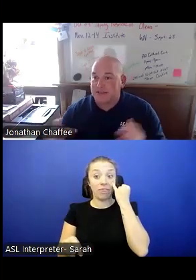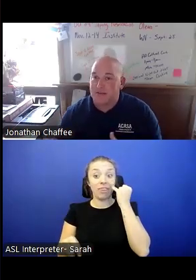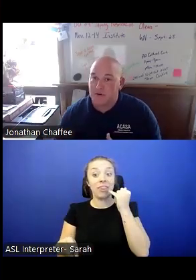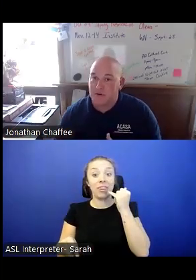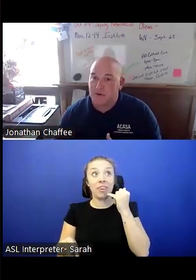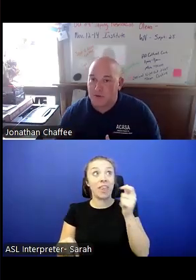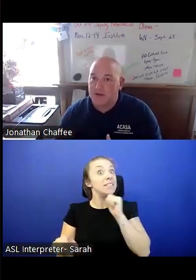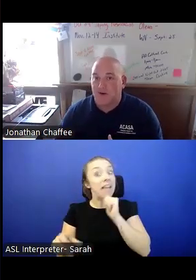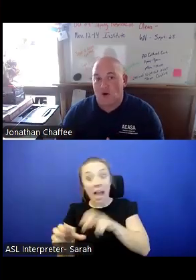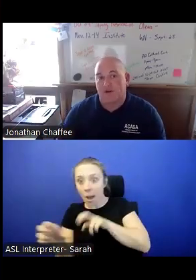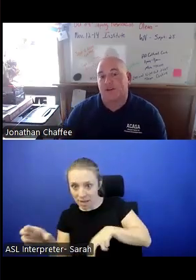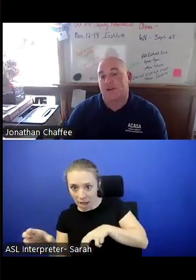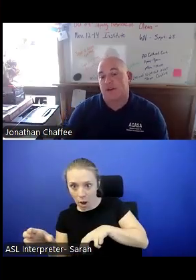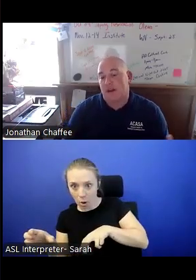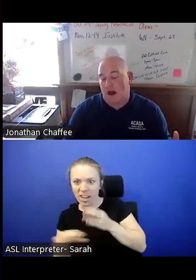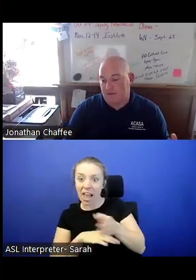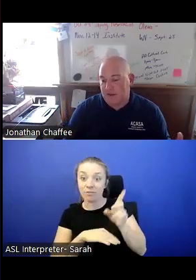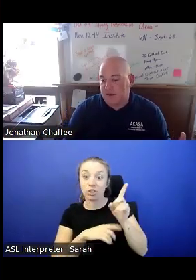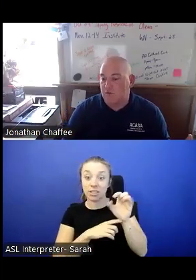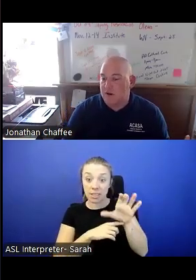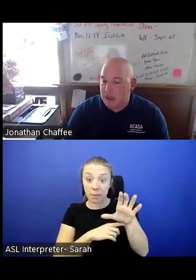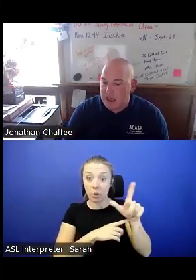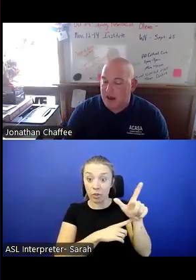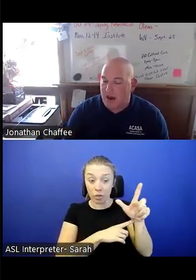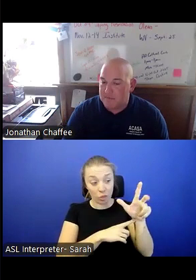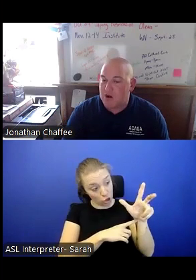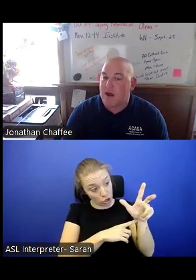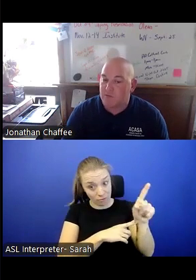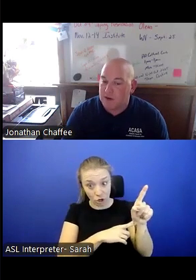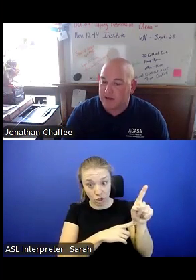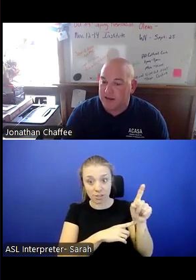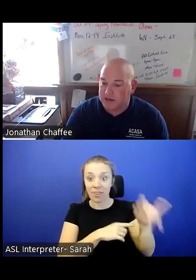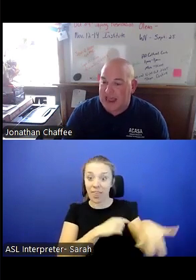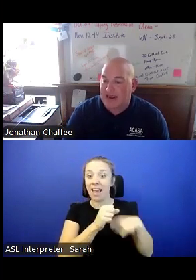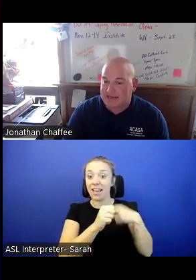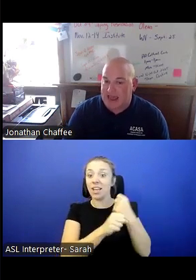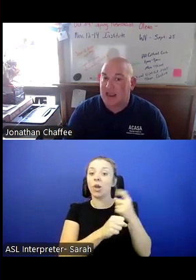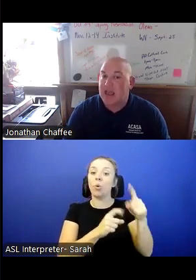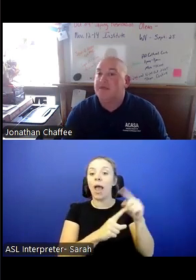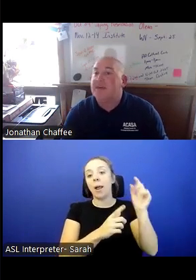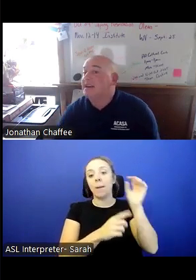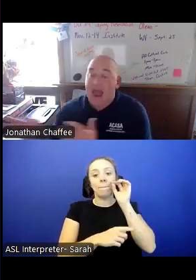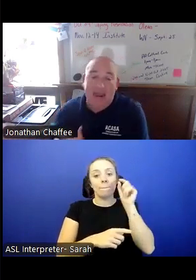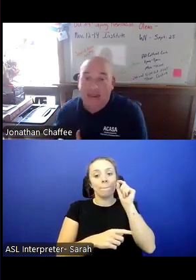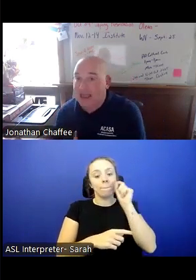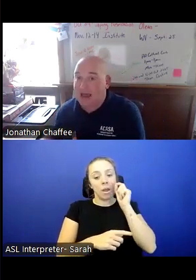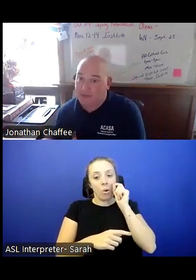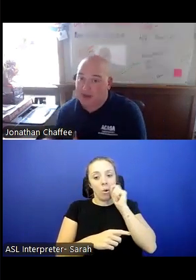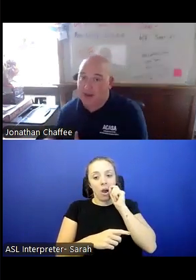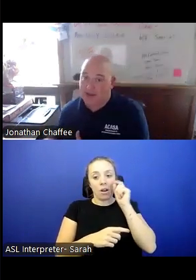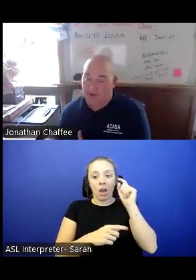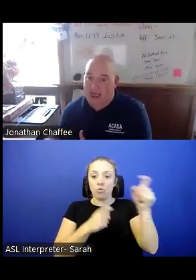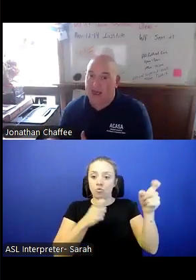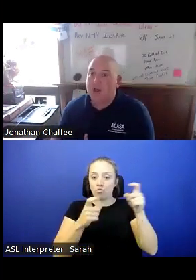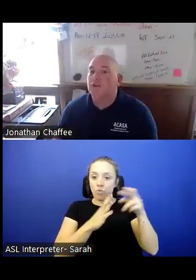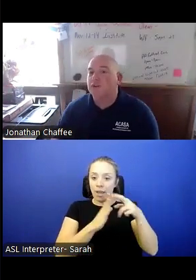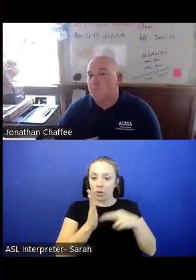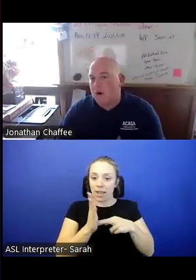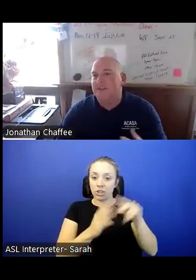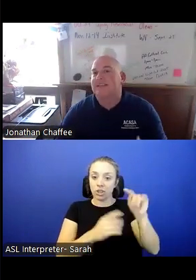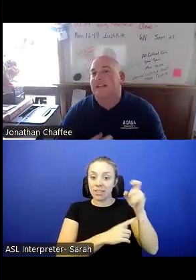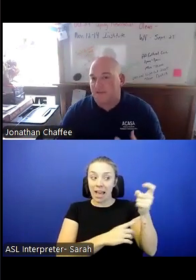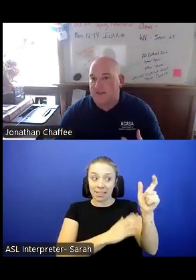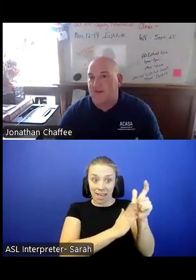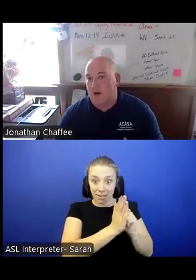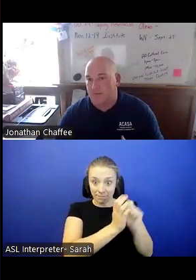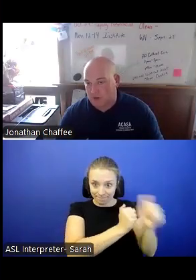after December 31st of the year, when the Marijuana Regulation Tax Act, they did not get to opt out after that. So it was more